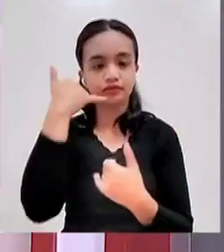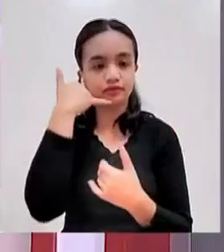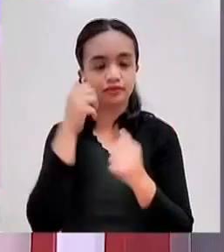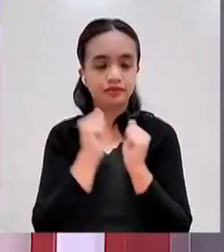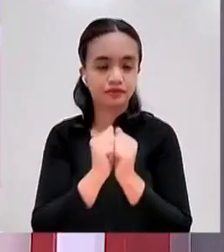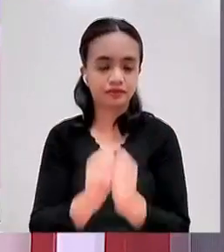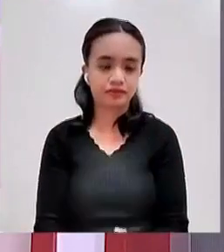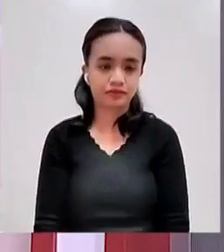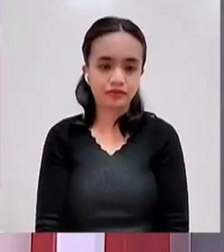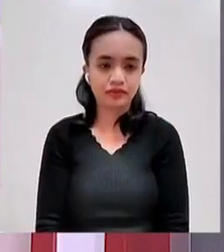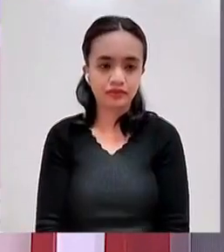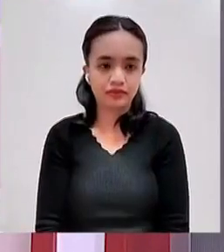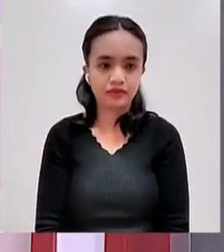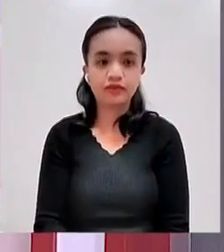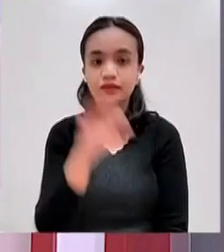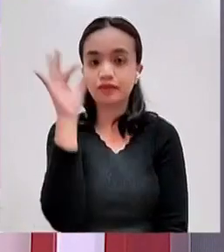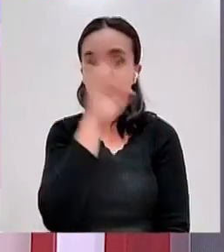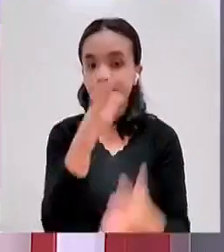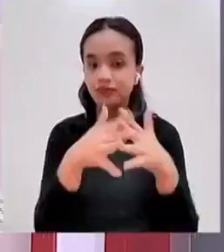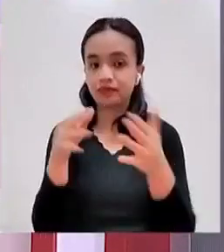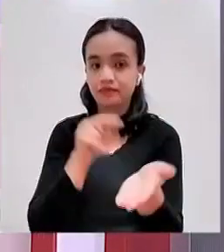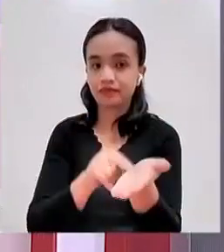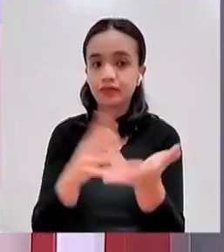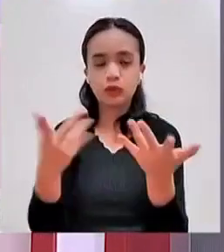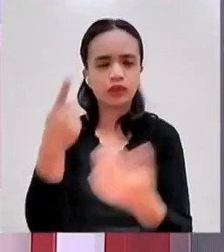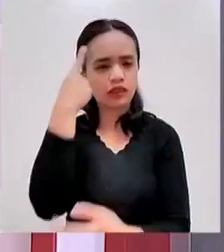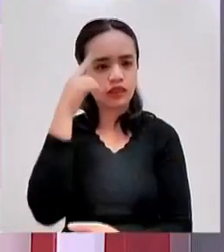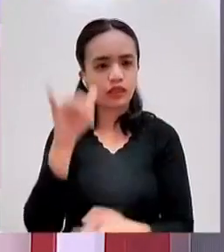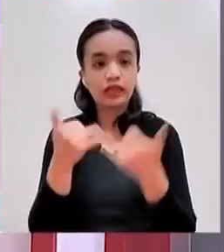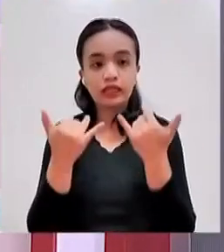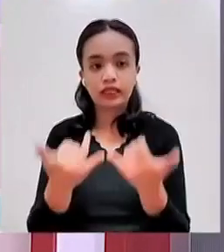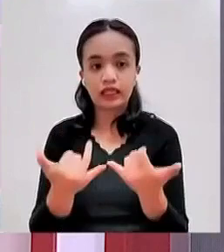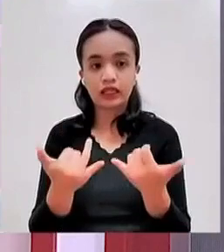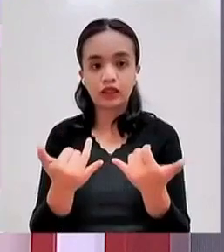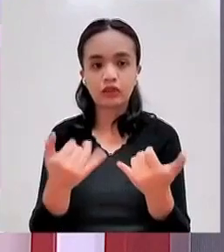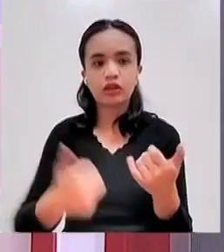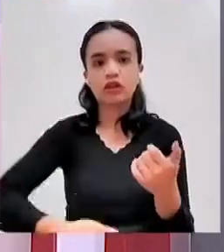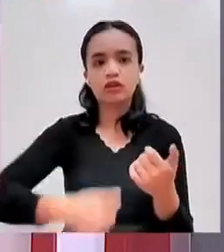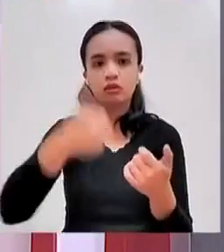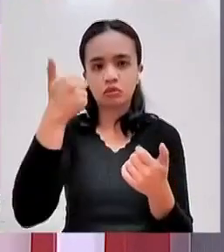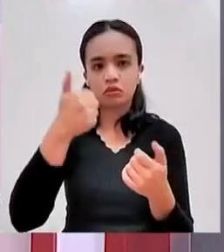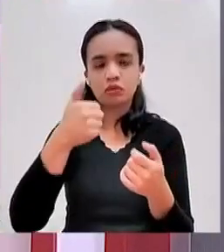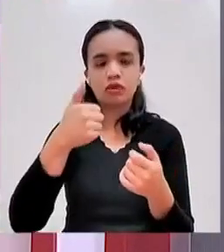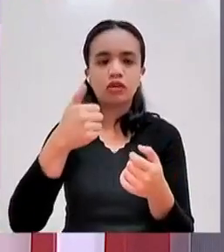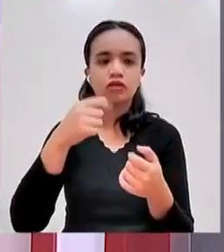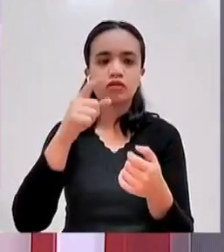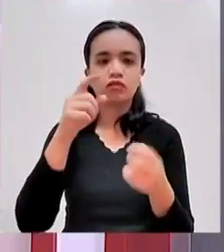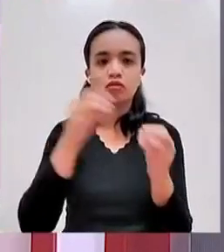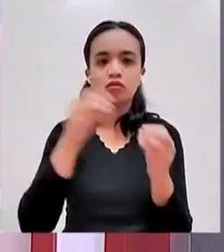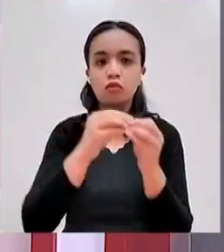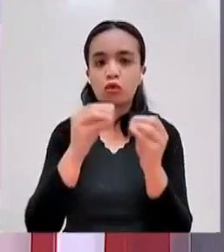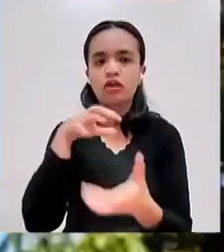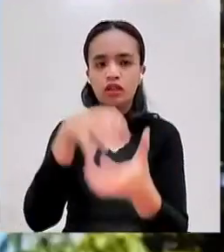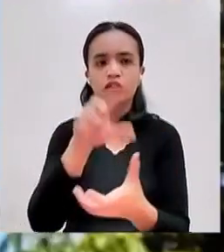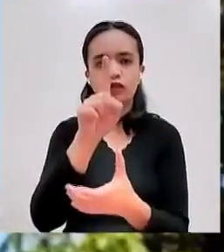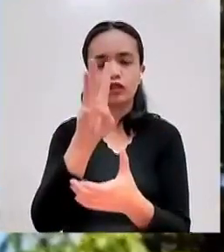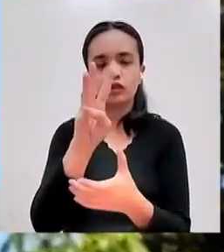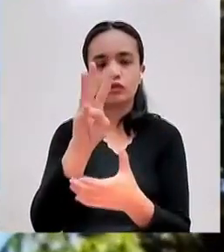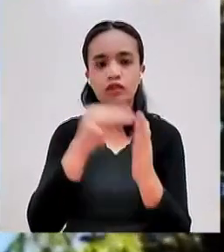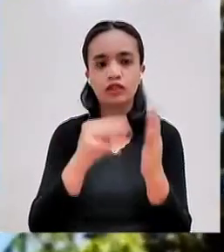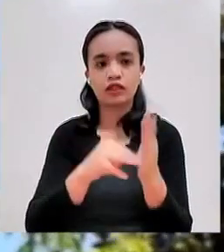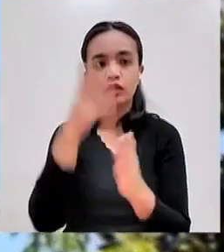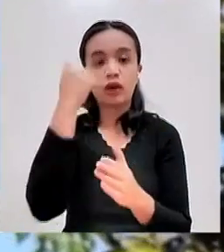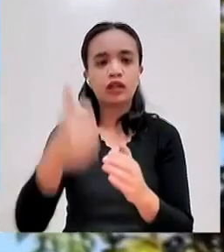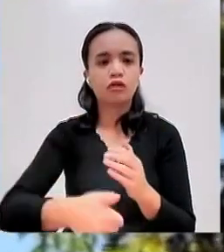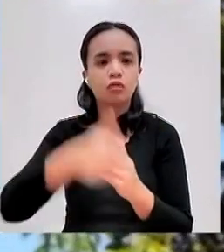A Filipino-American nurse in California is now $41.5 million richer after winning her lawsuit against her